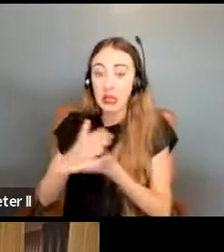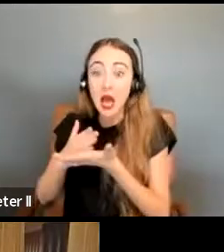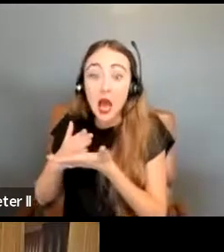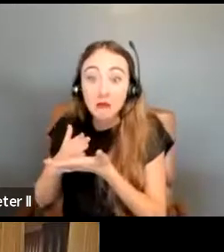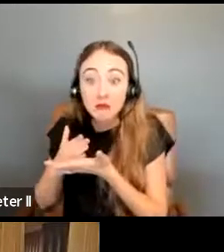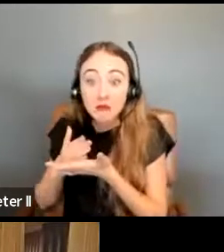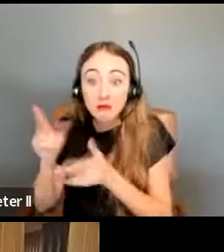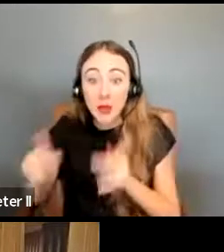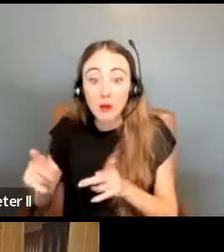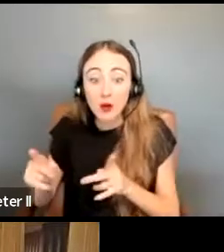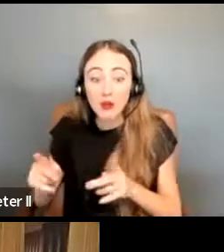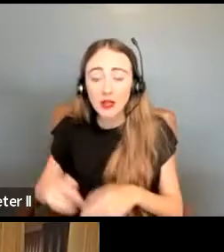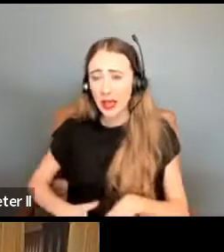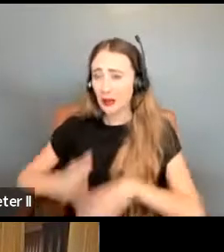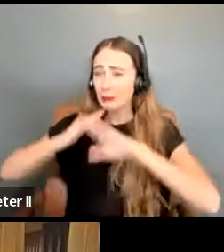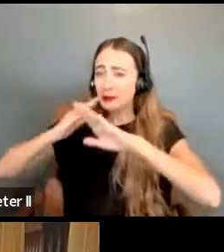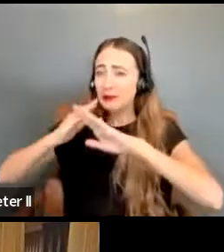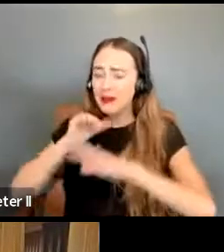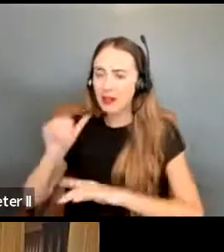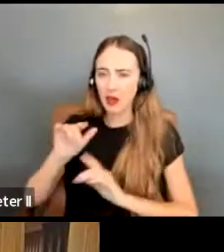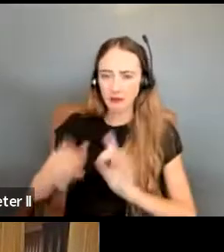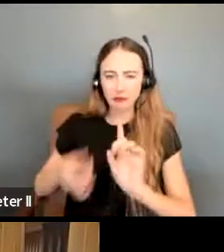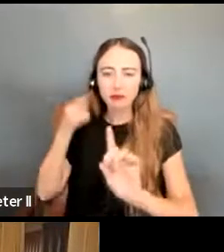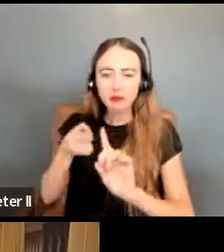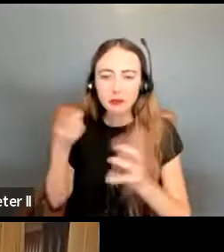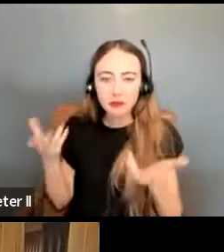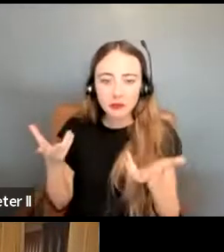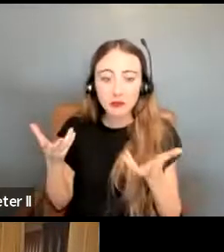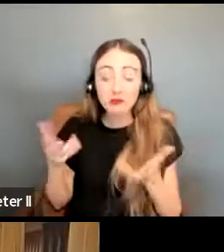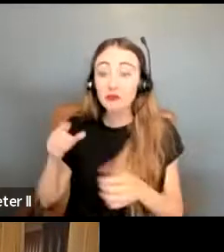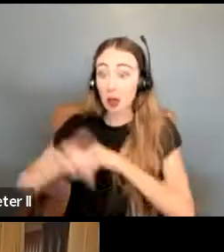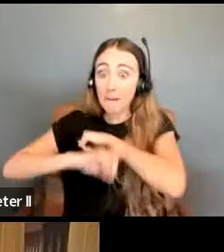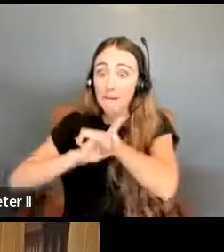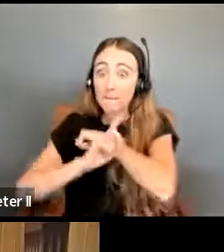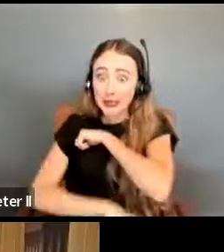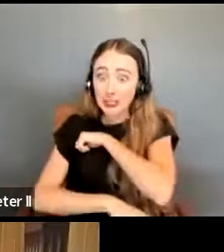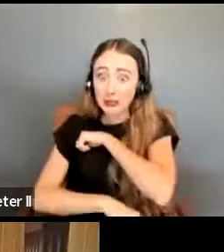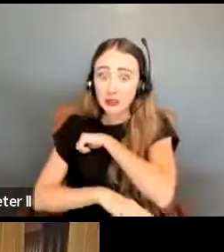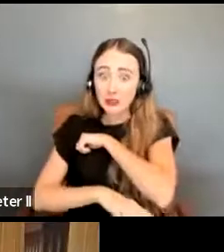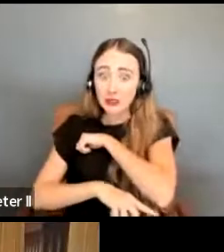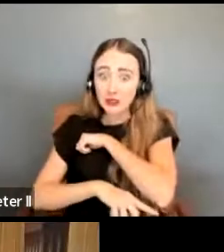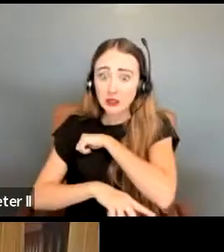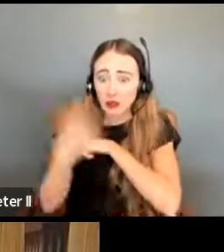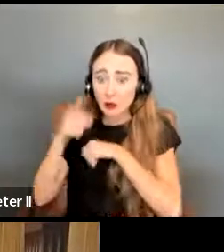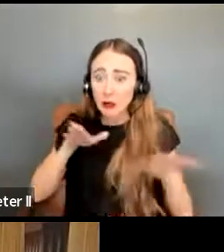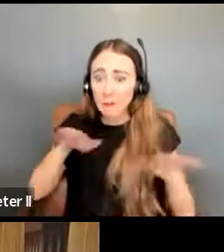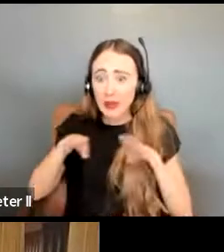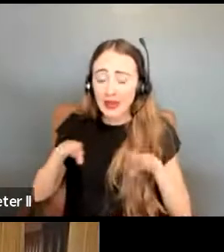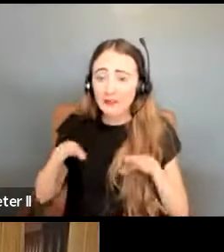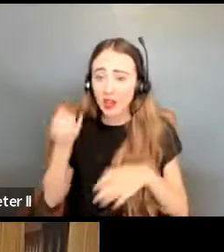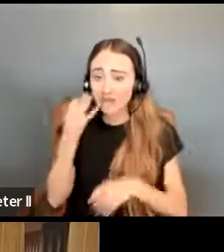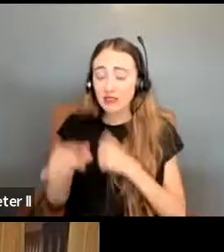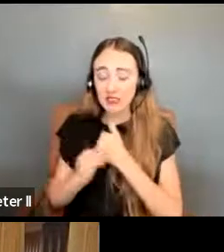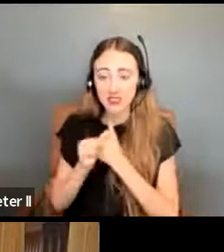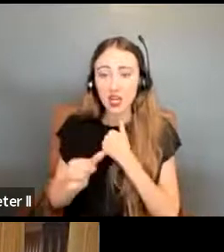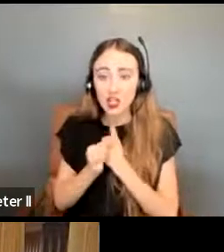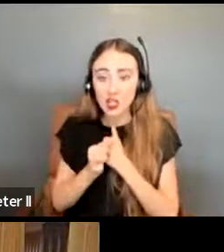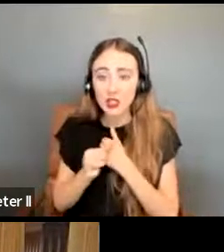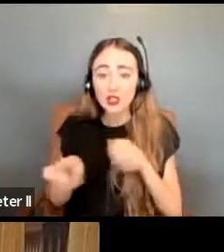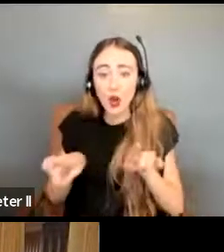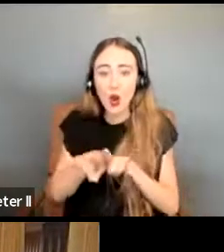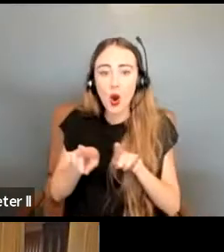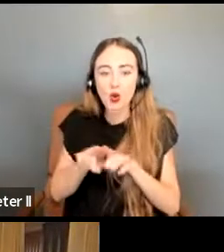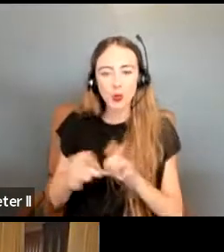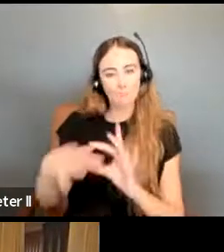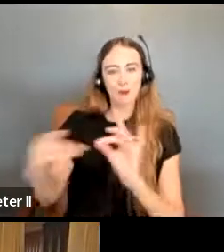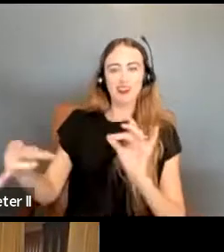in any event, deterrence is not the whole story. There is punishment for behavior that's dangerous. And there's also